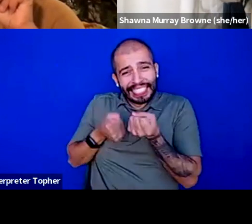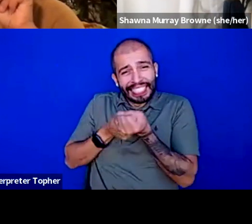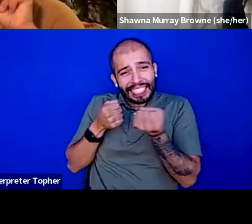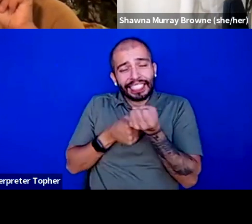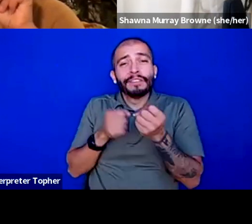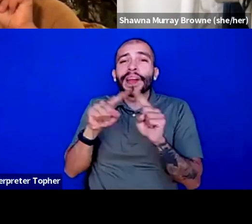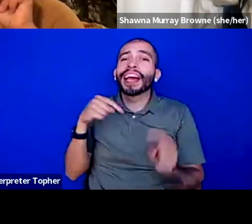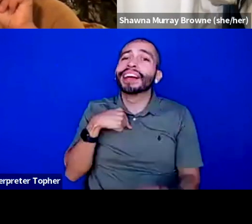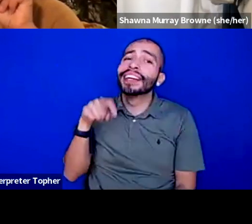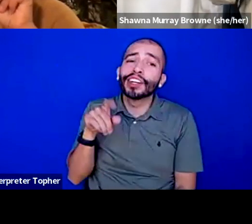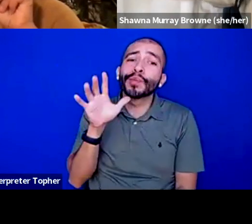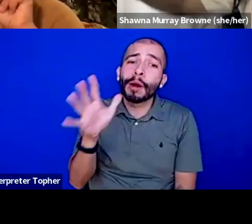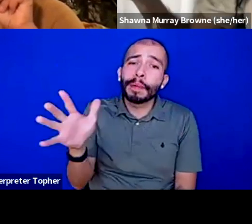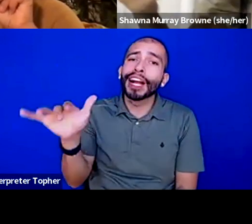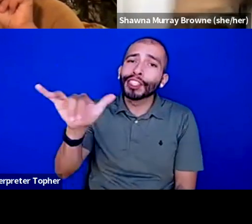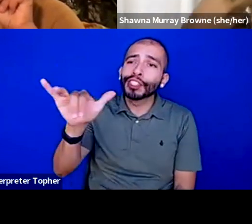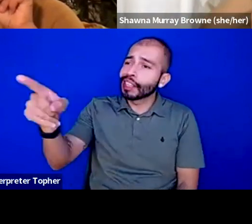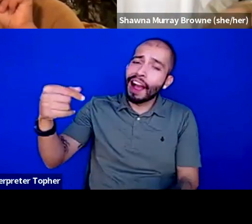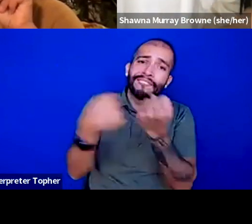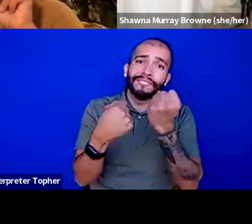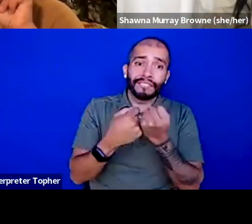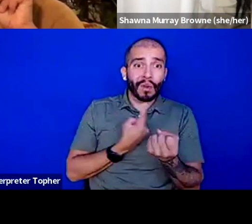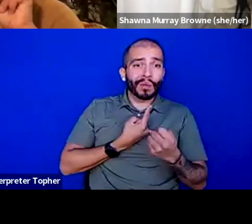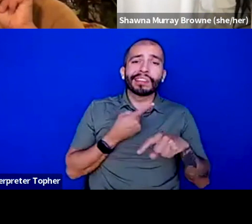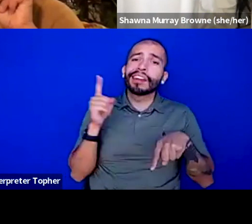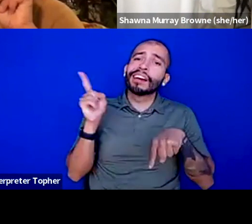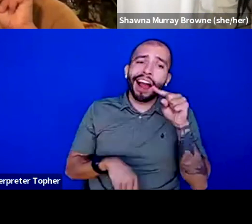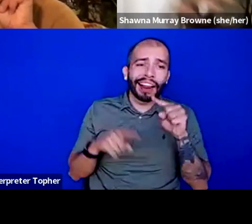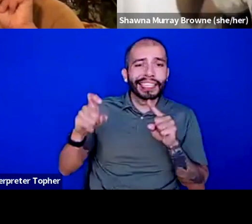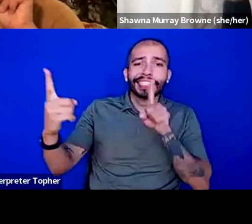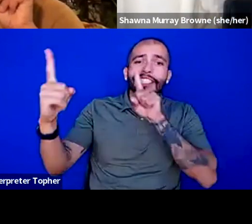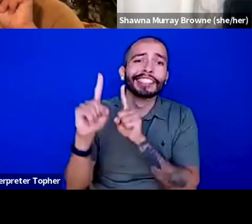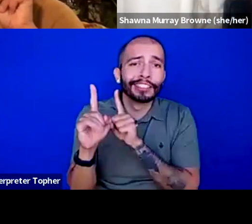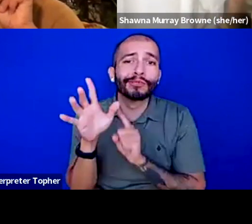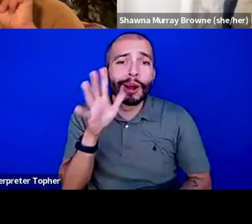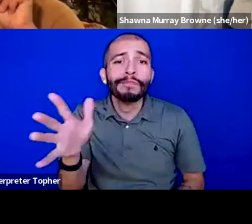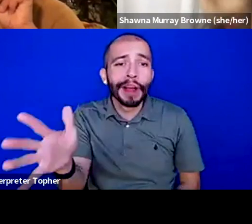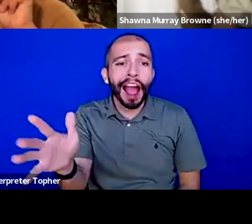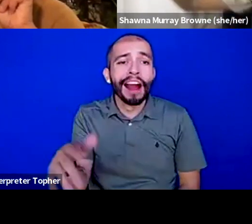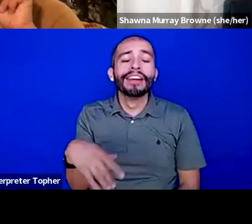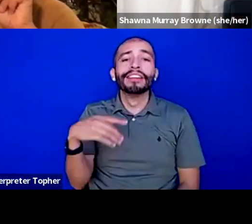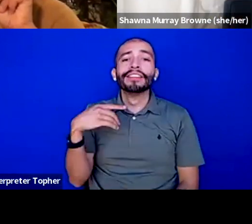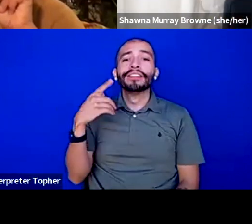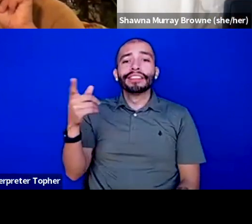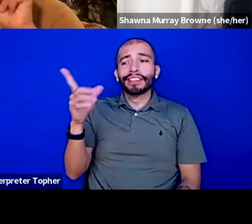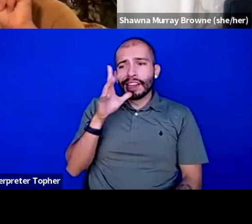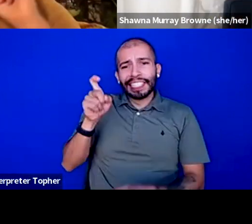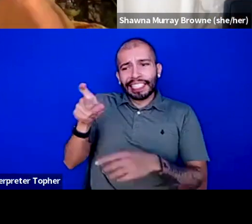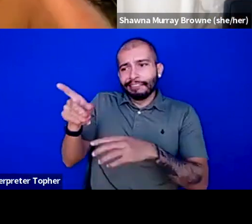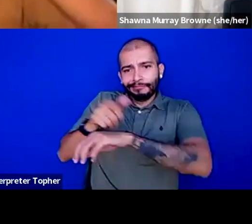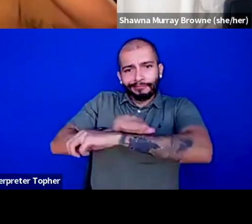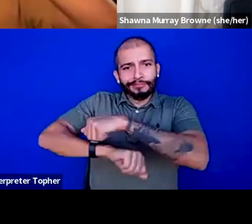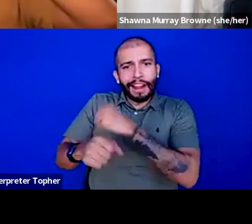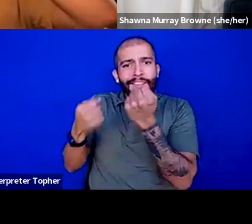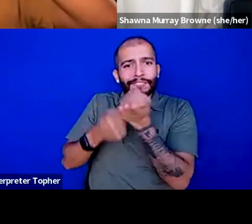her grandson outside of the institution. So because I could not do that, I was like, Grandma, don't you want to go and connect to